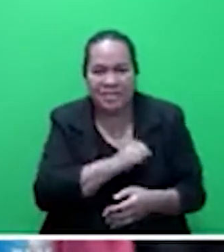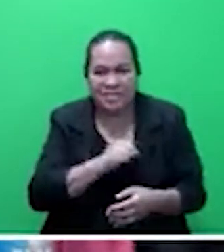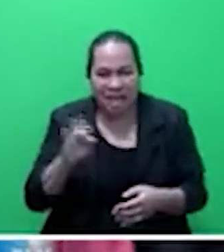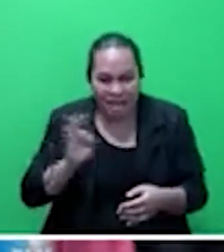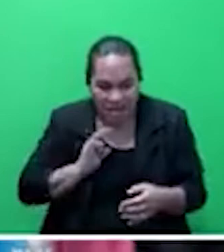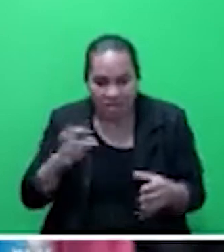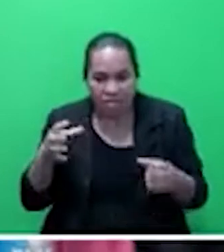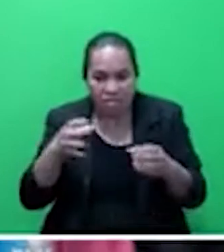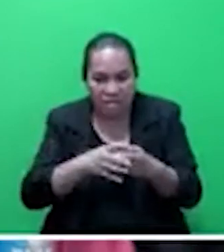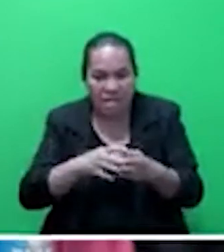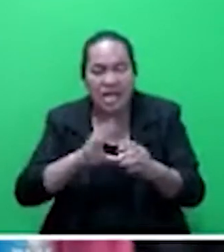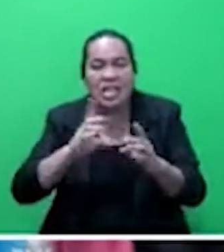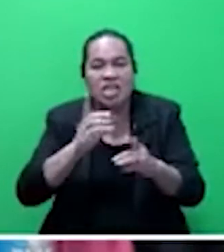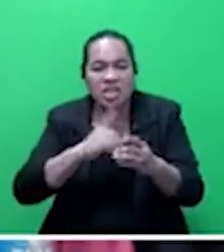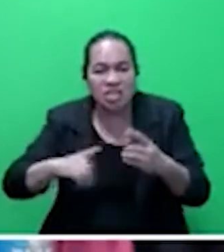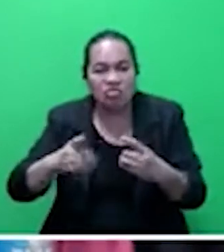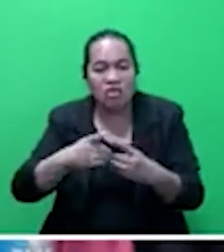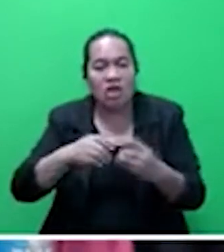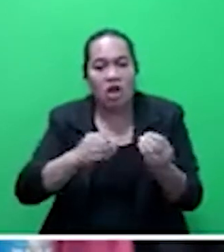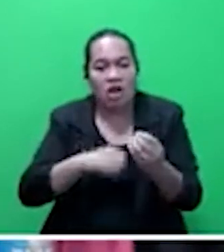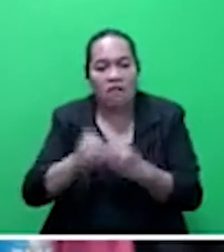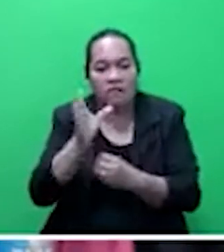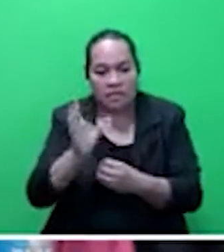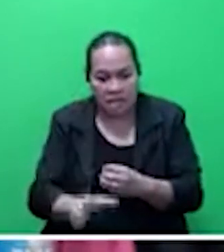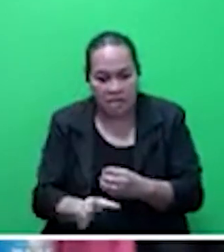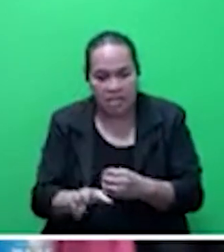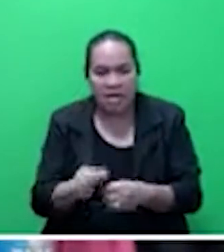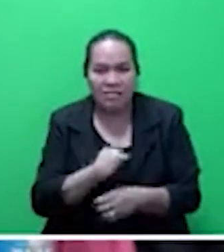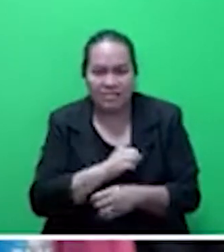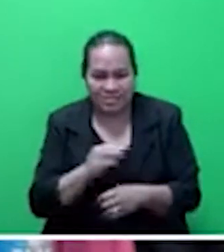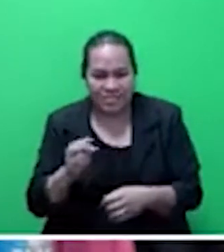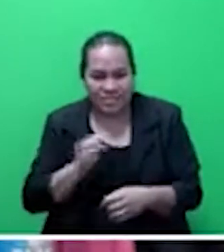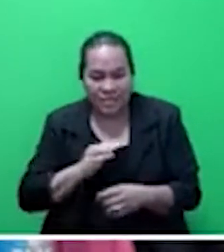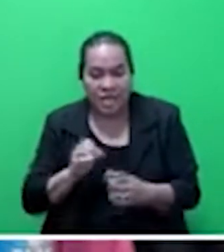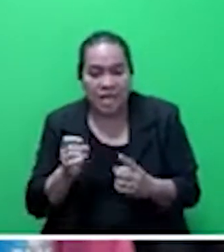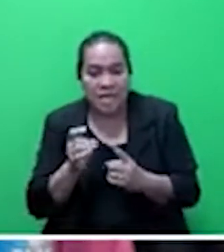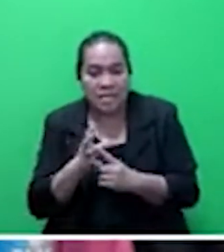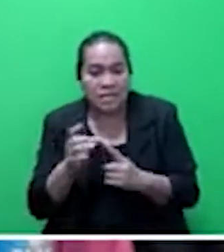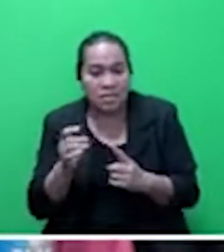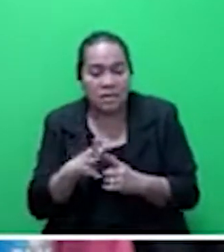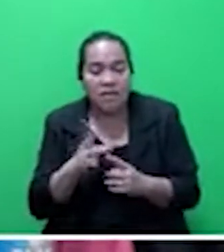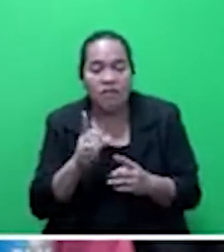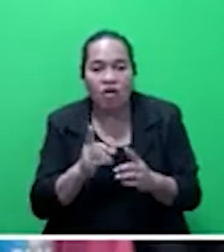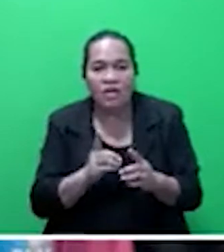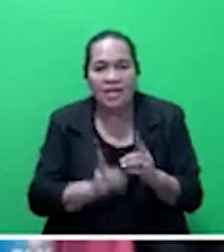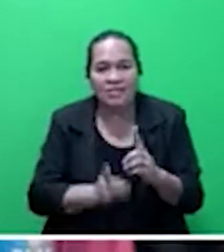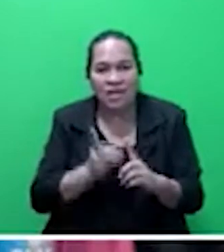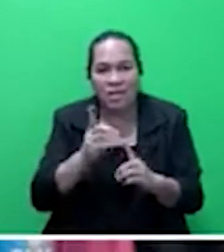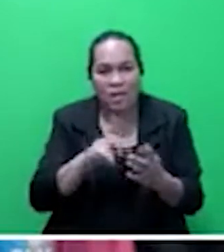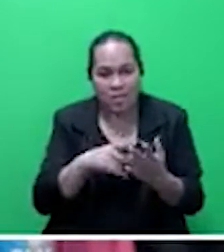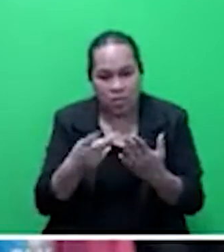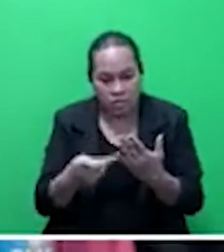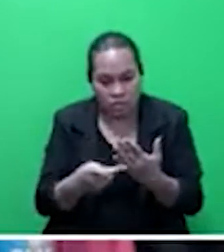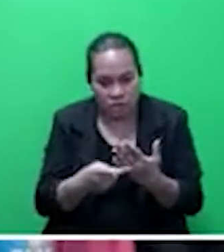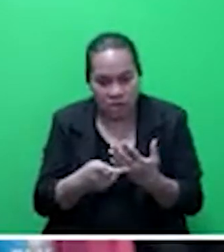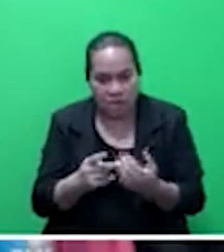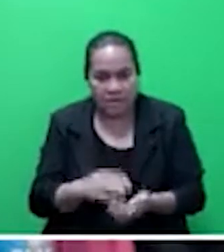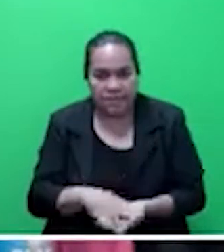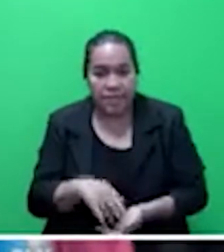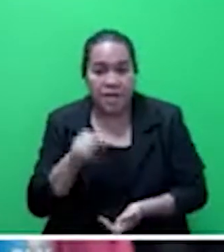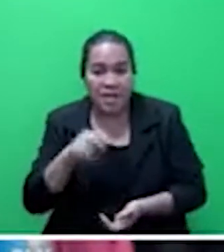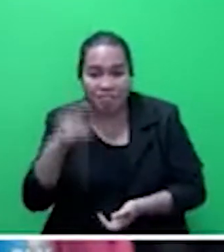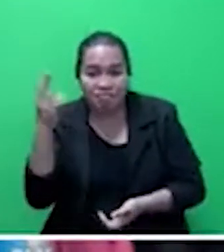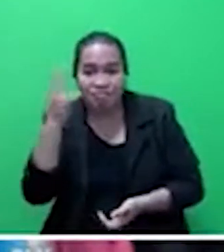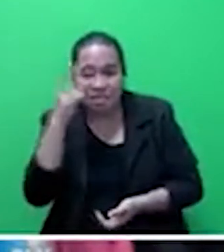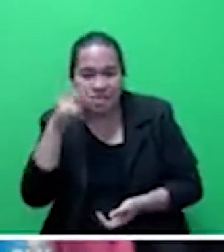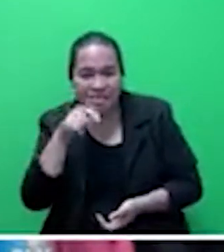ability to safely determine the viability of proposed community development project. This risk screening